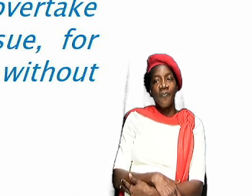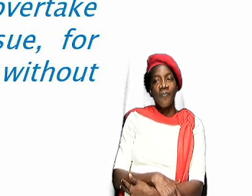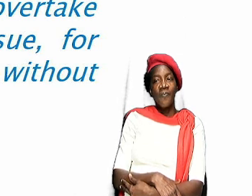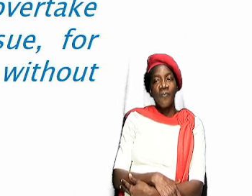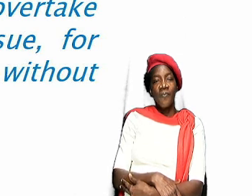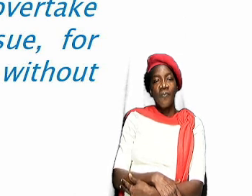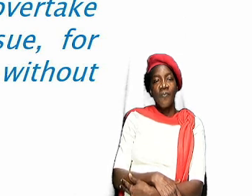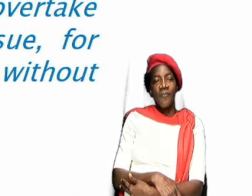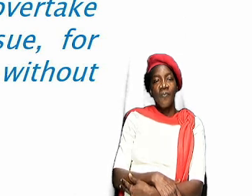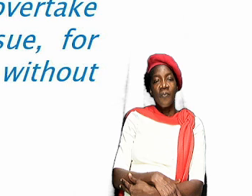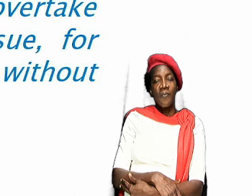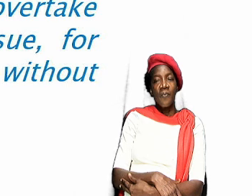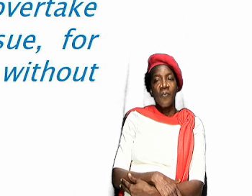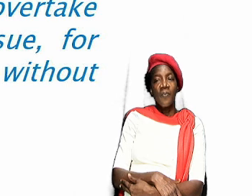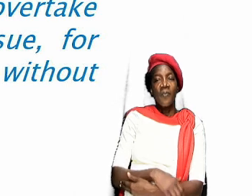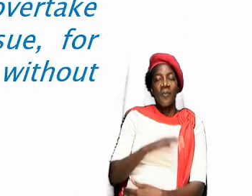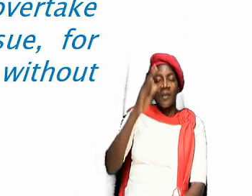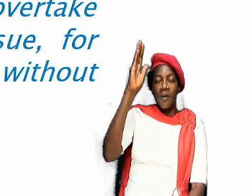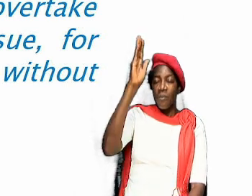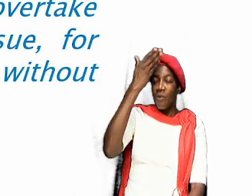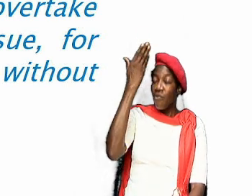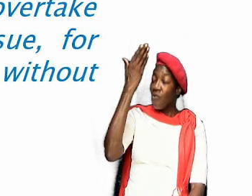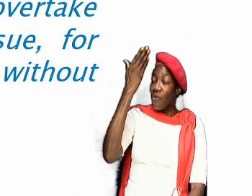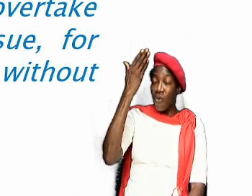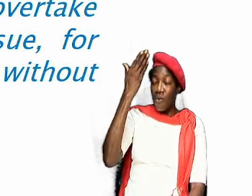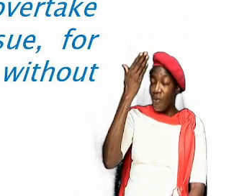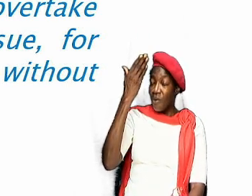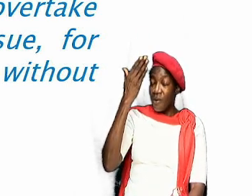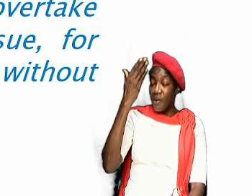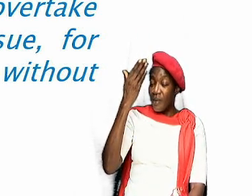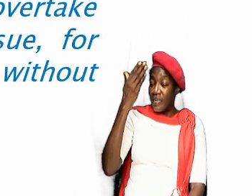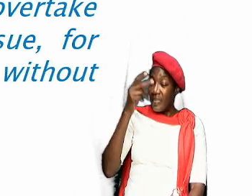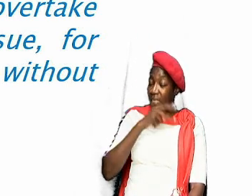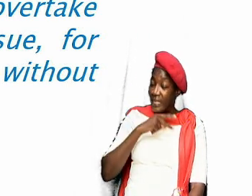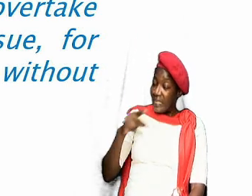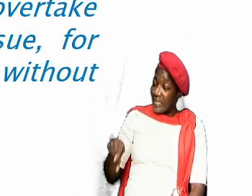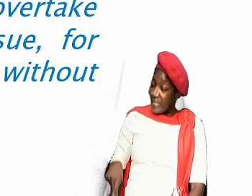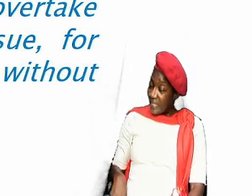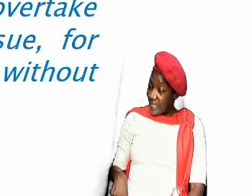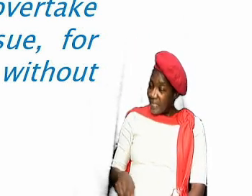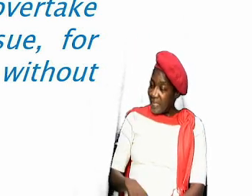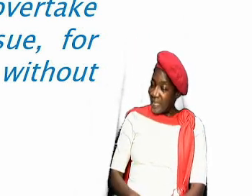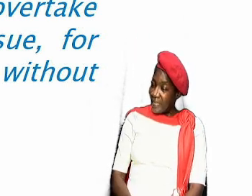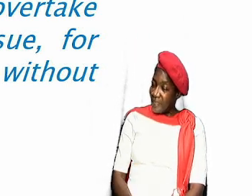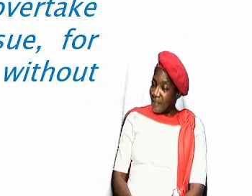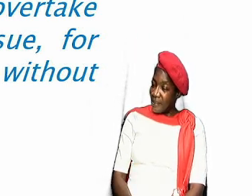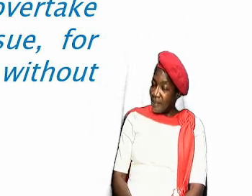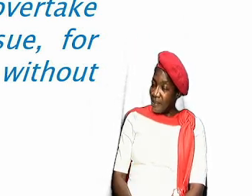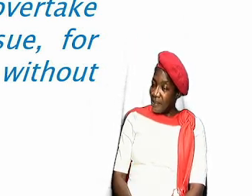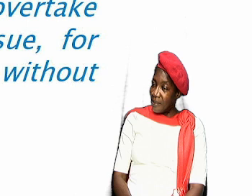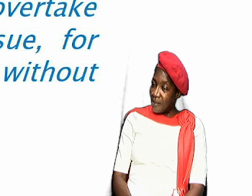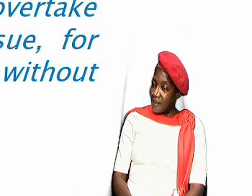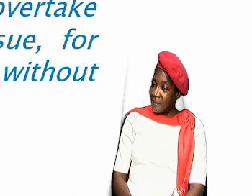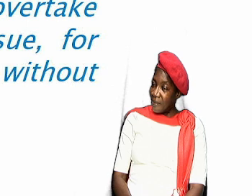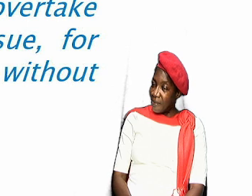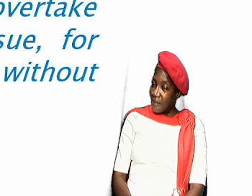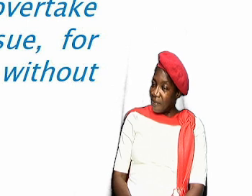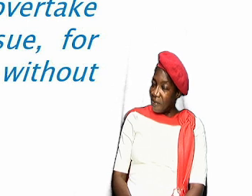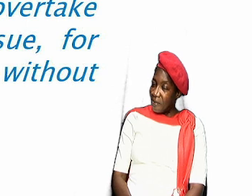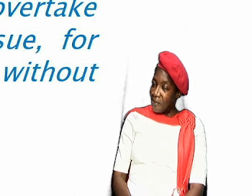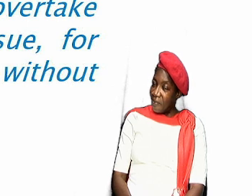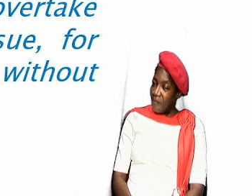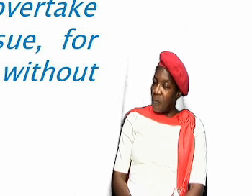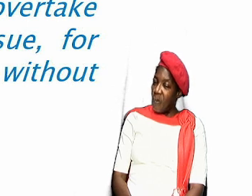And this was before he became king. This was before he became